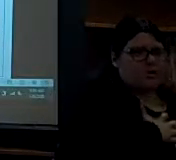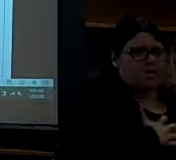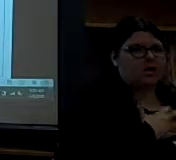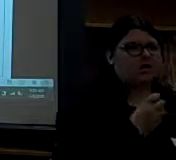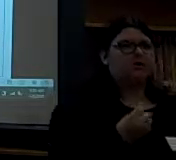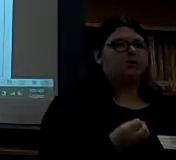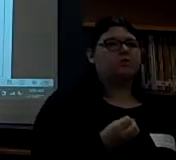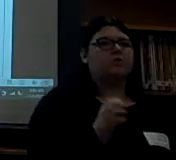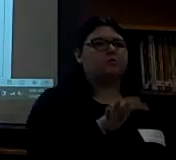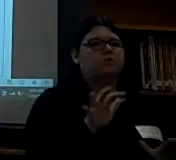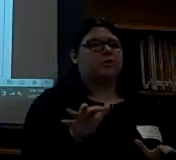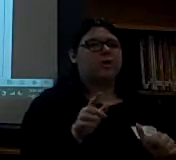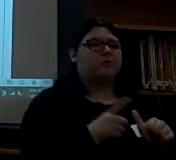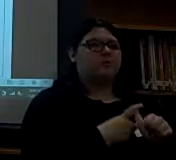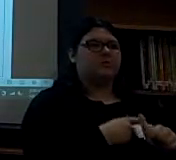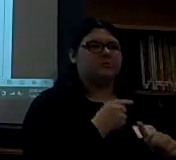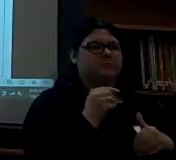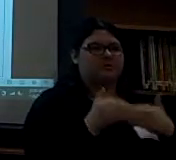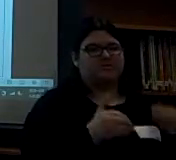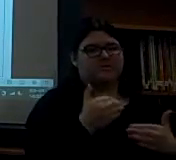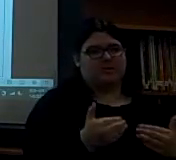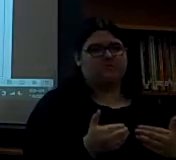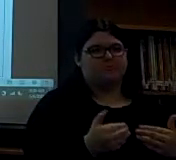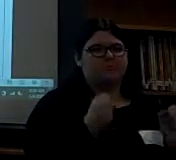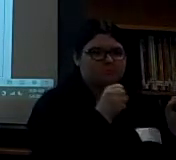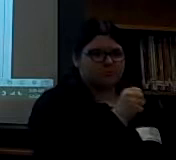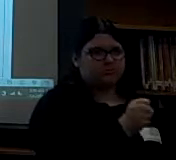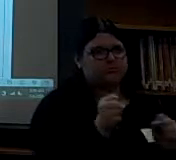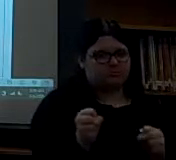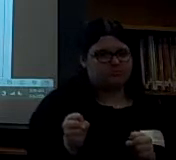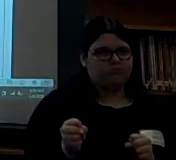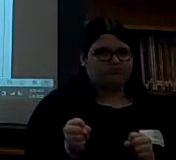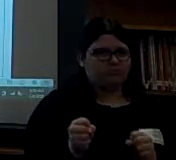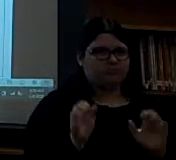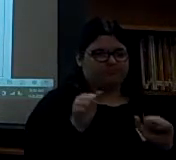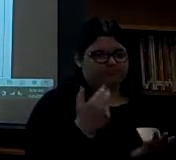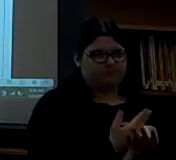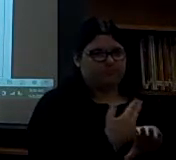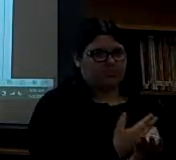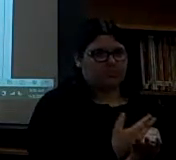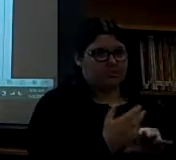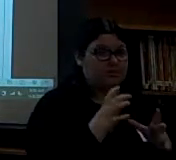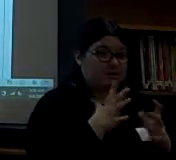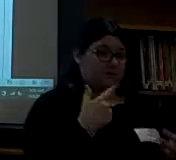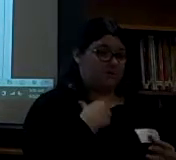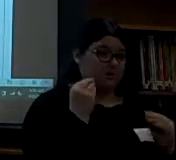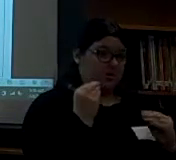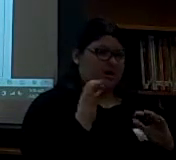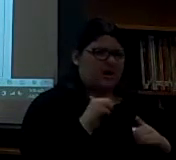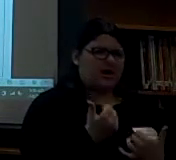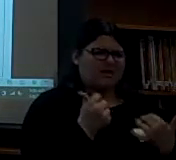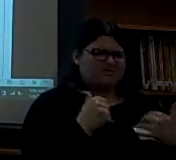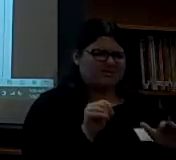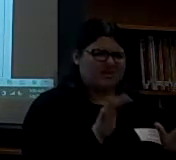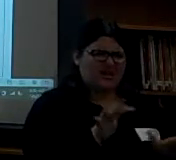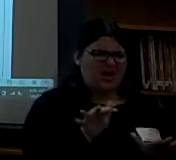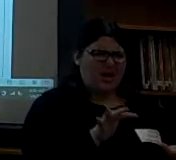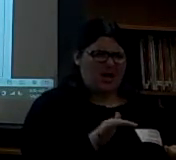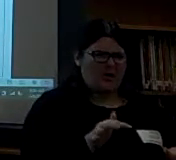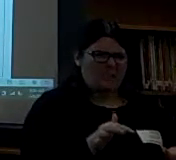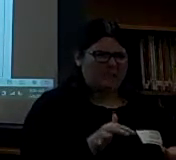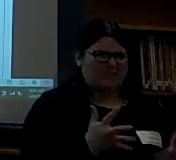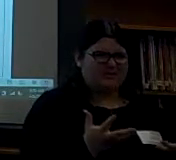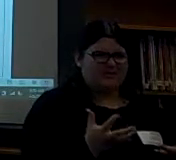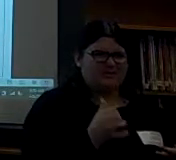So calm is the first step. And there are strategies that you can use, and that's a lot of what I teach. How do we stay calm when this is happening? It's actually